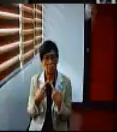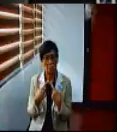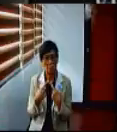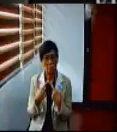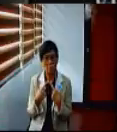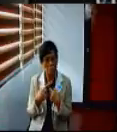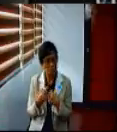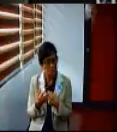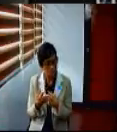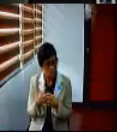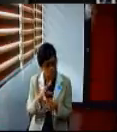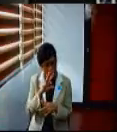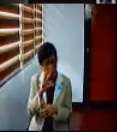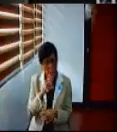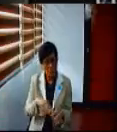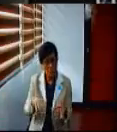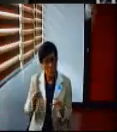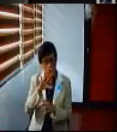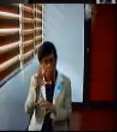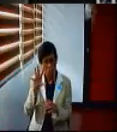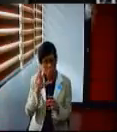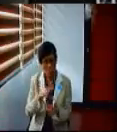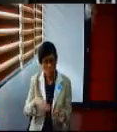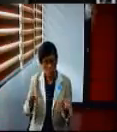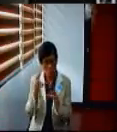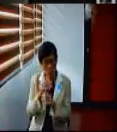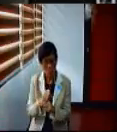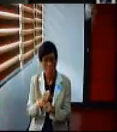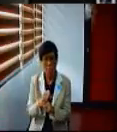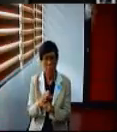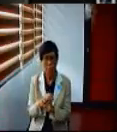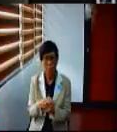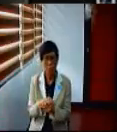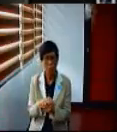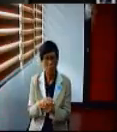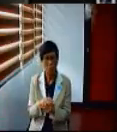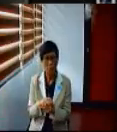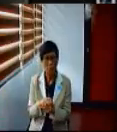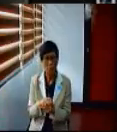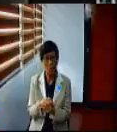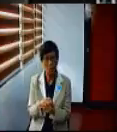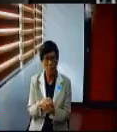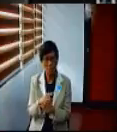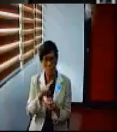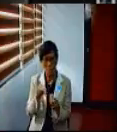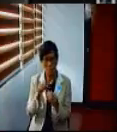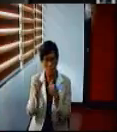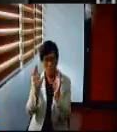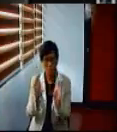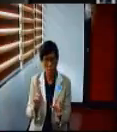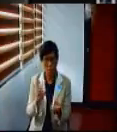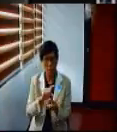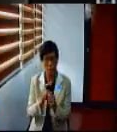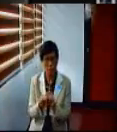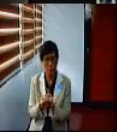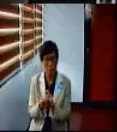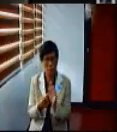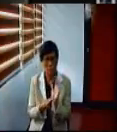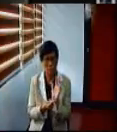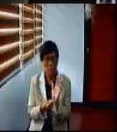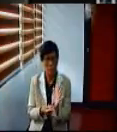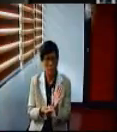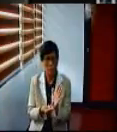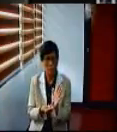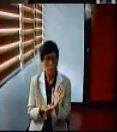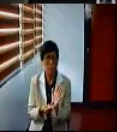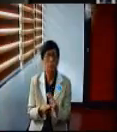have included as a specific policy area the subject of climate change, but I think my subsequent presentation will bring that